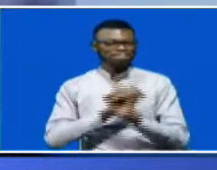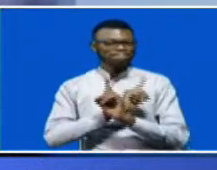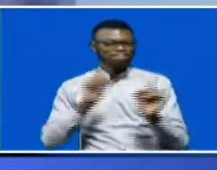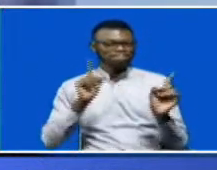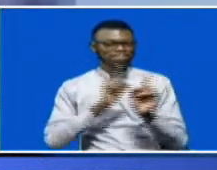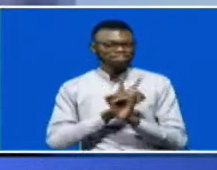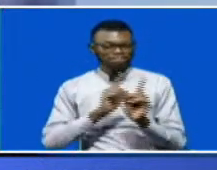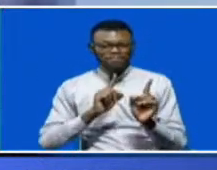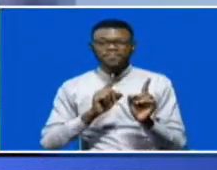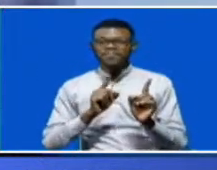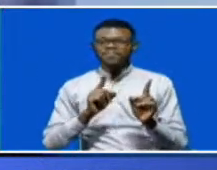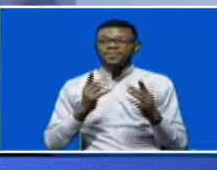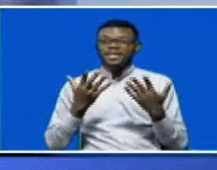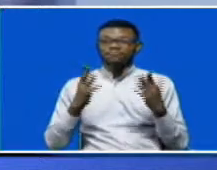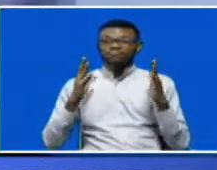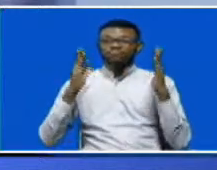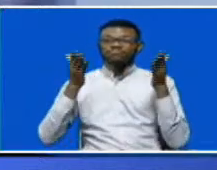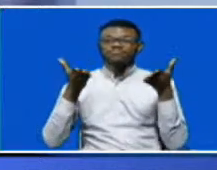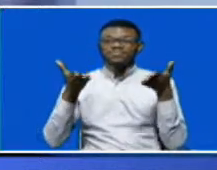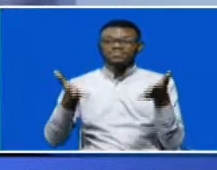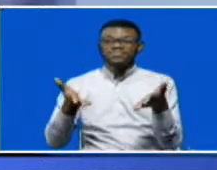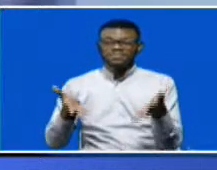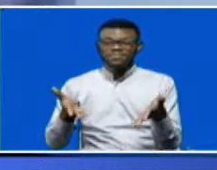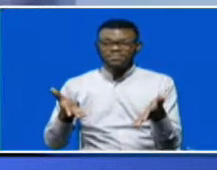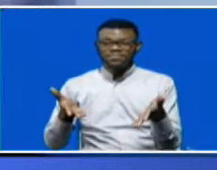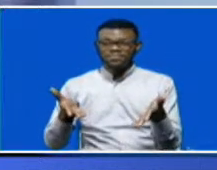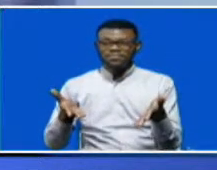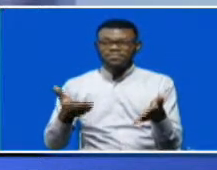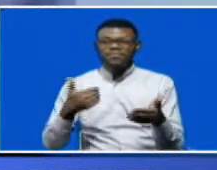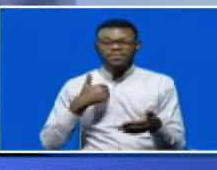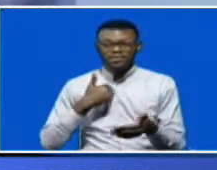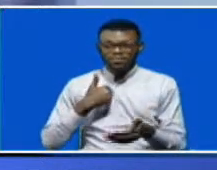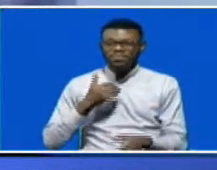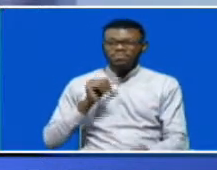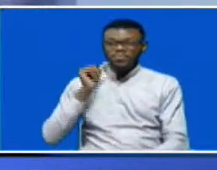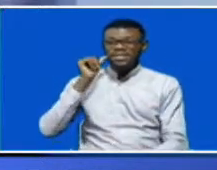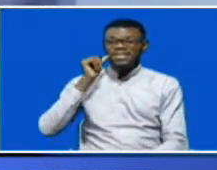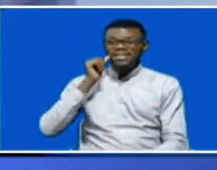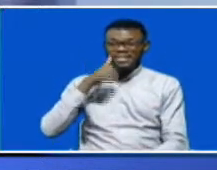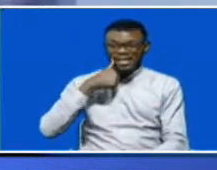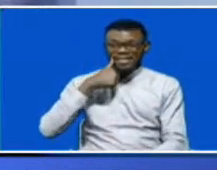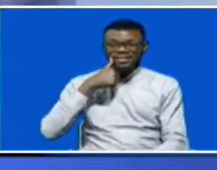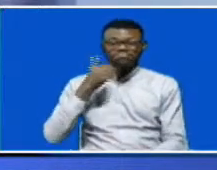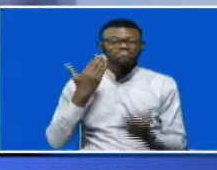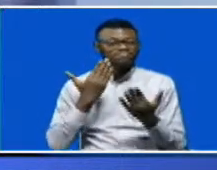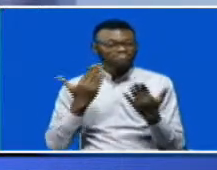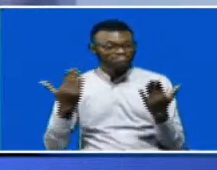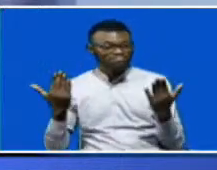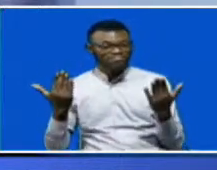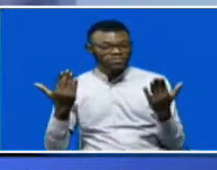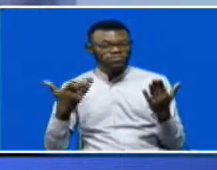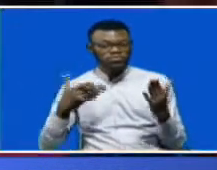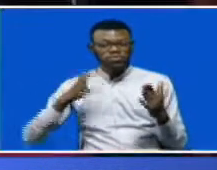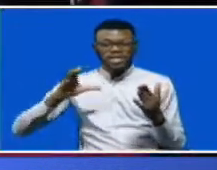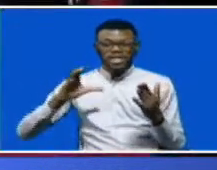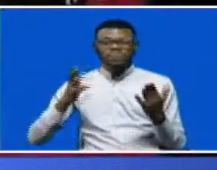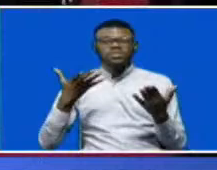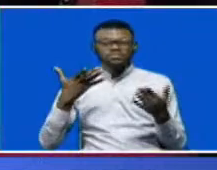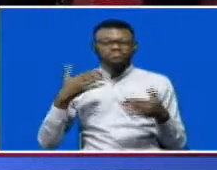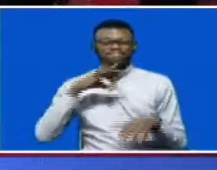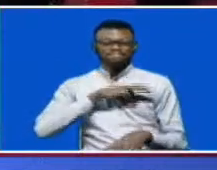from Kisii, the ceremony also came with a basket of goodies for the country's or the county's residents.